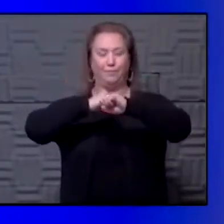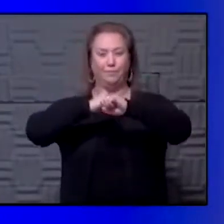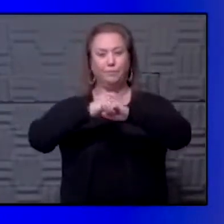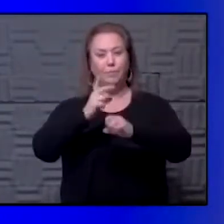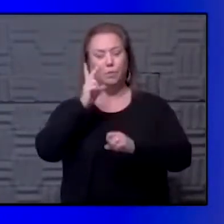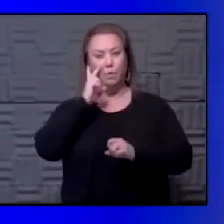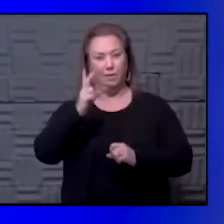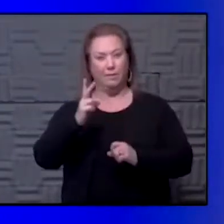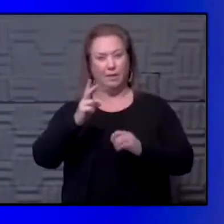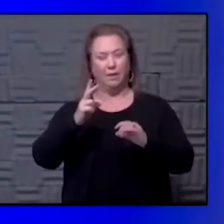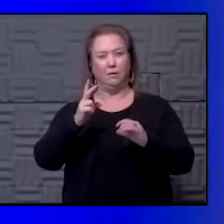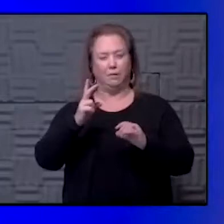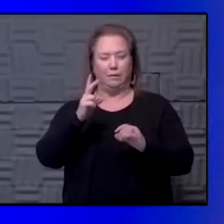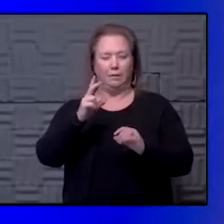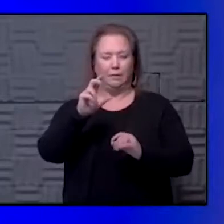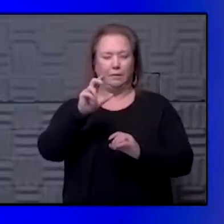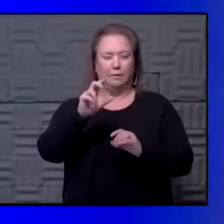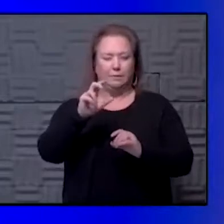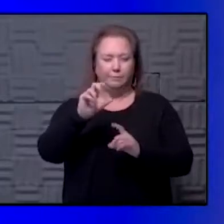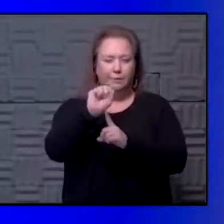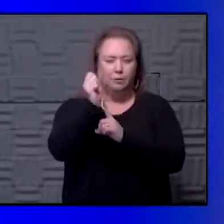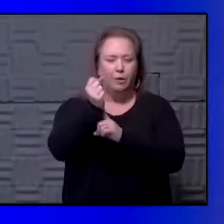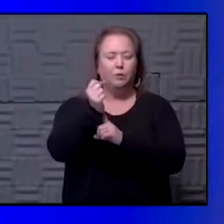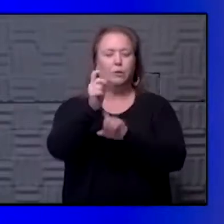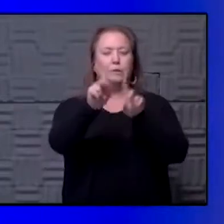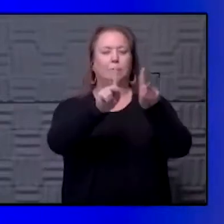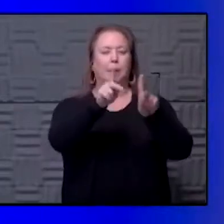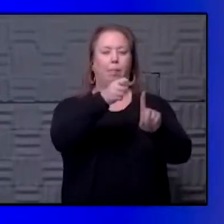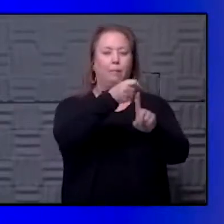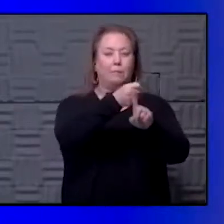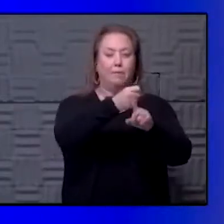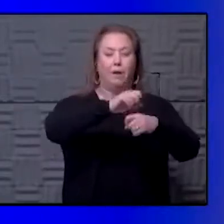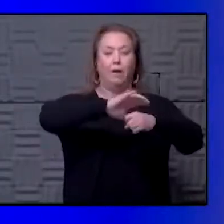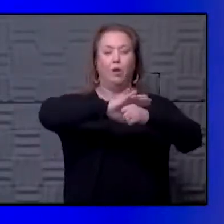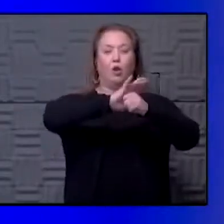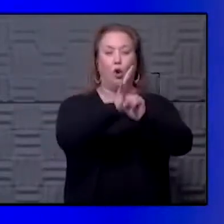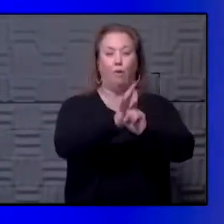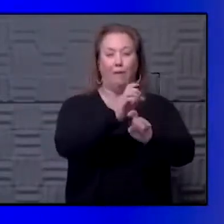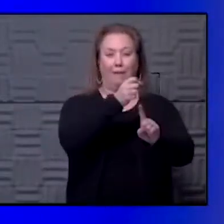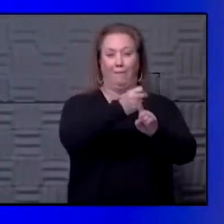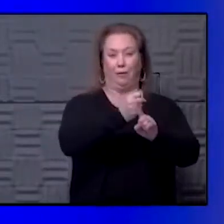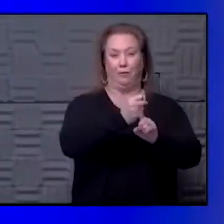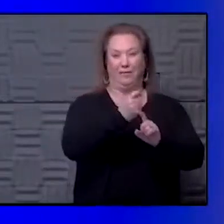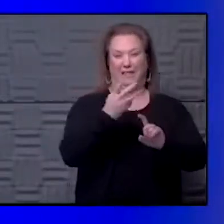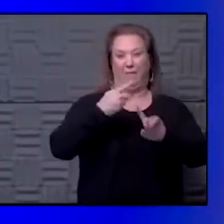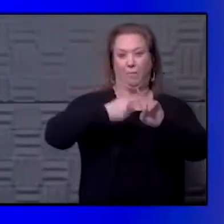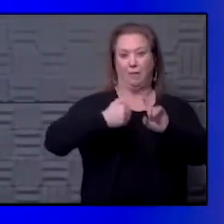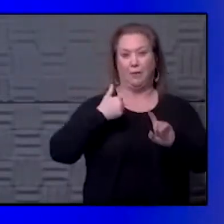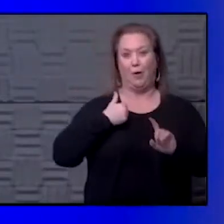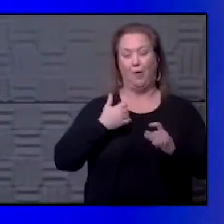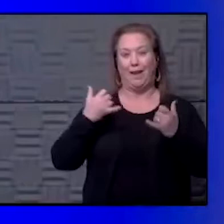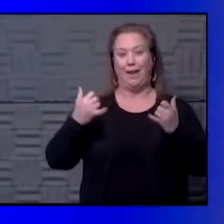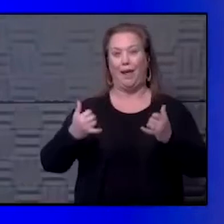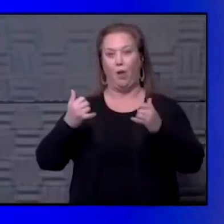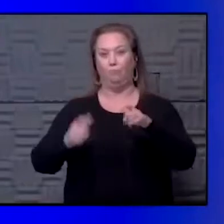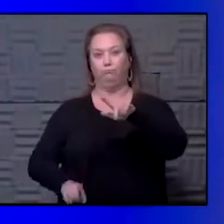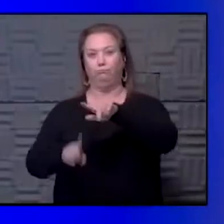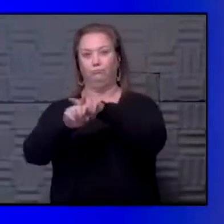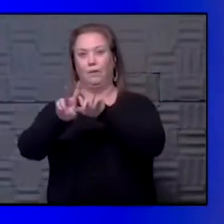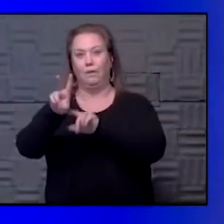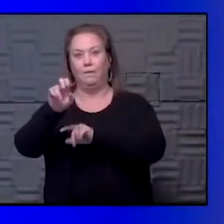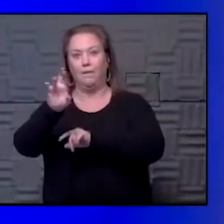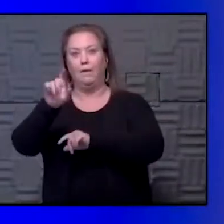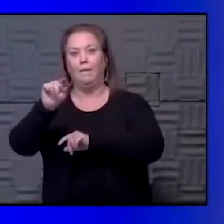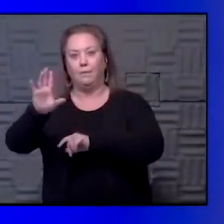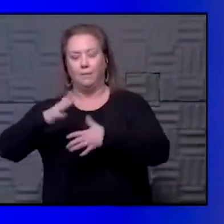have seen cases reported about people who were infected with COVID several months ago and now have one of the new variants and have severe